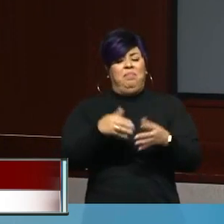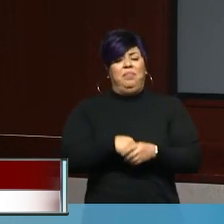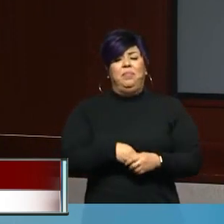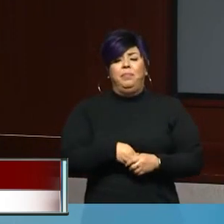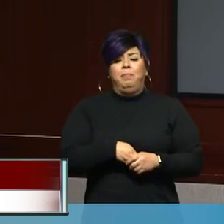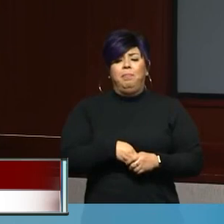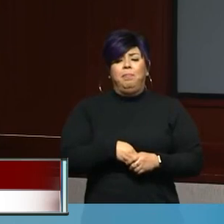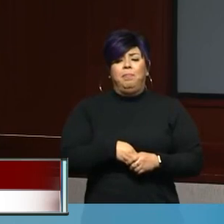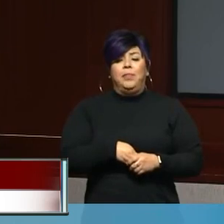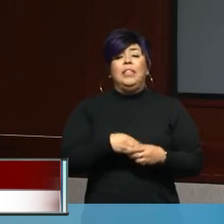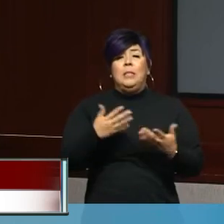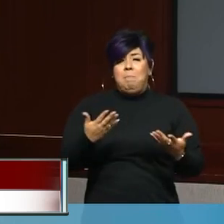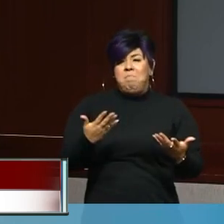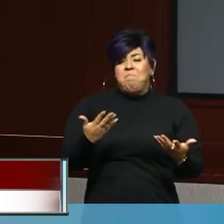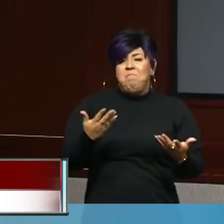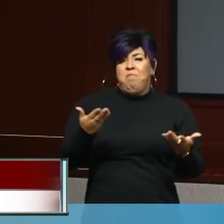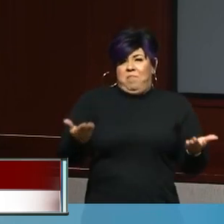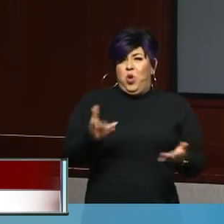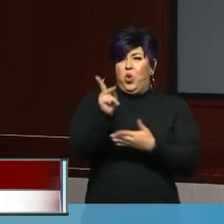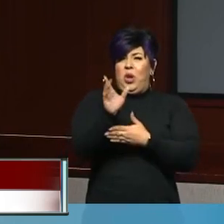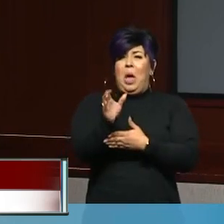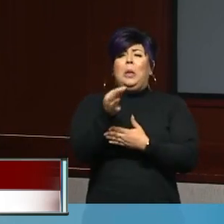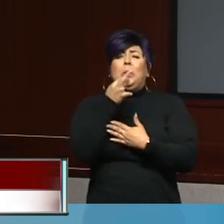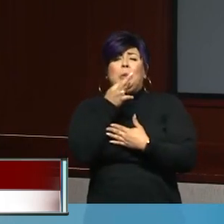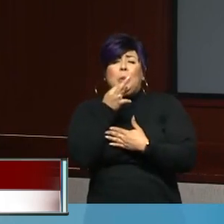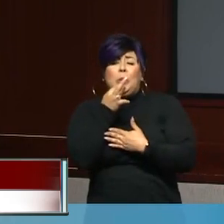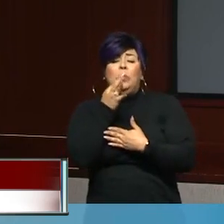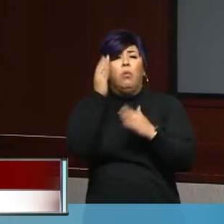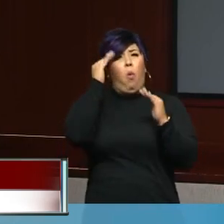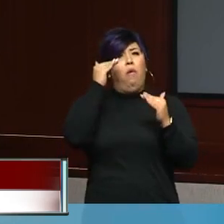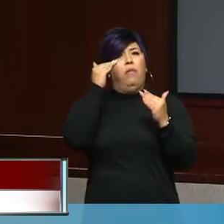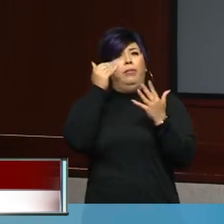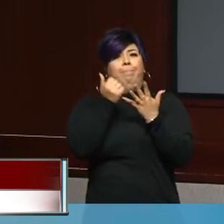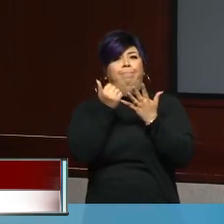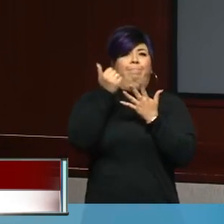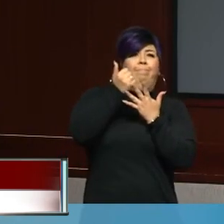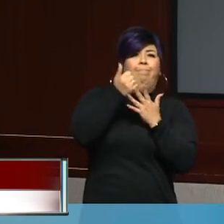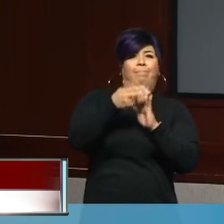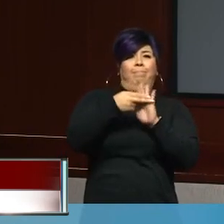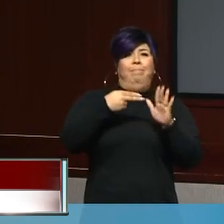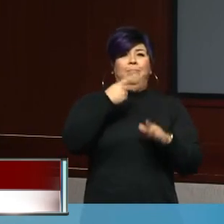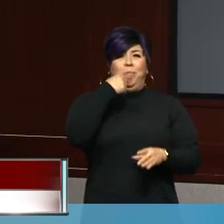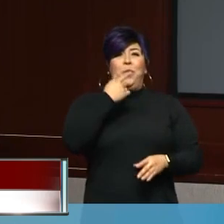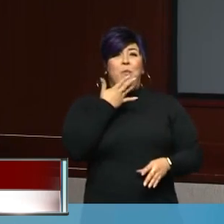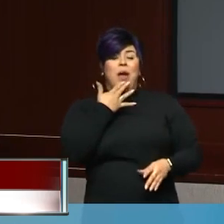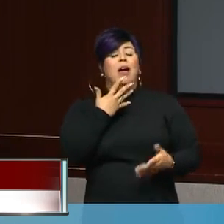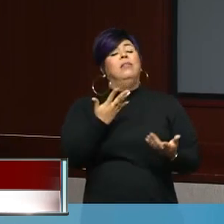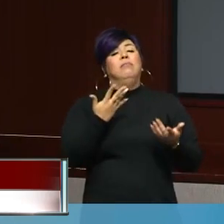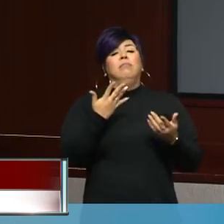with us on the verge of moving into the red tier, I'm wondering if the county is doing any outreach to businesses